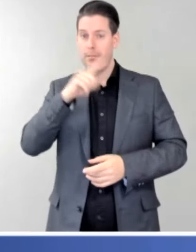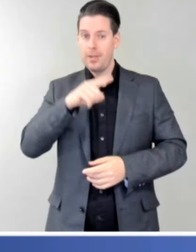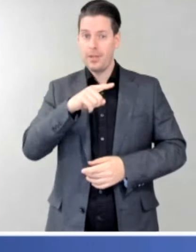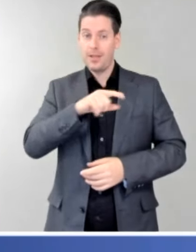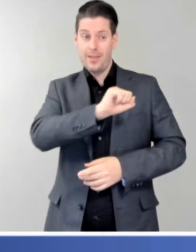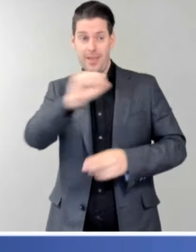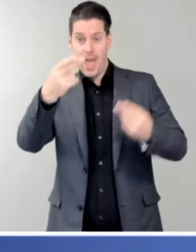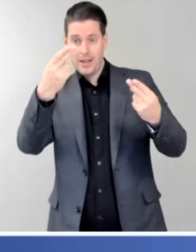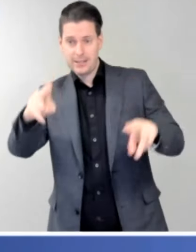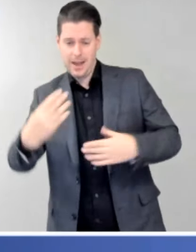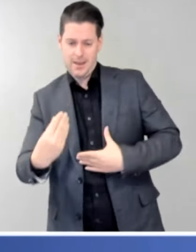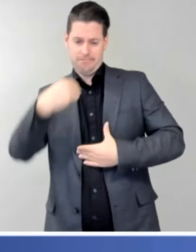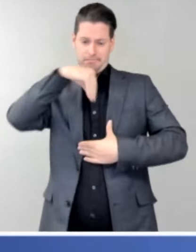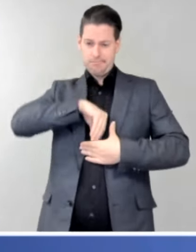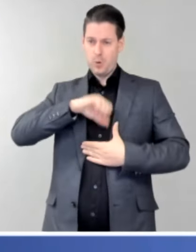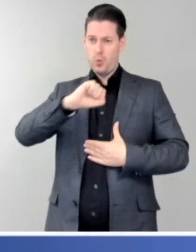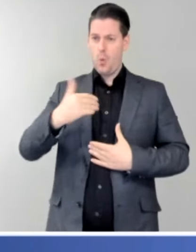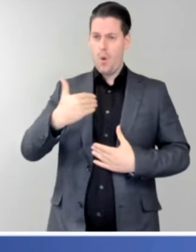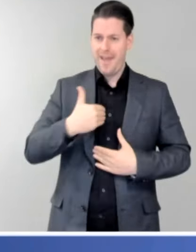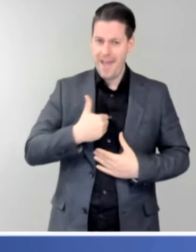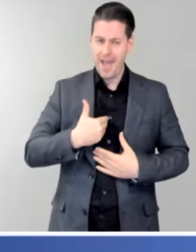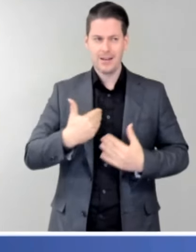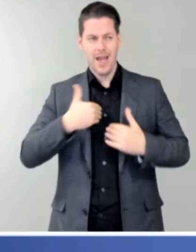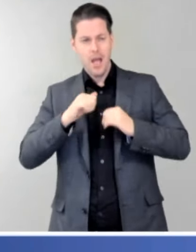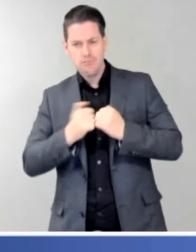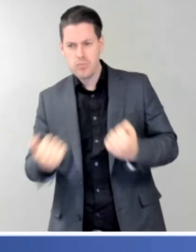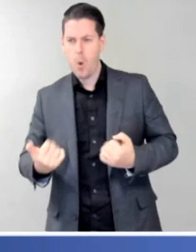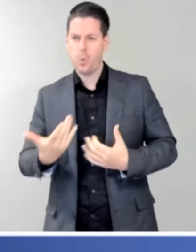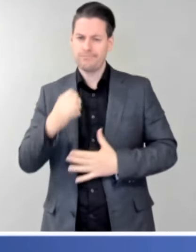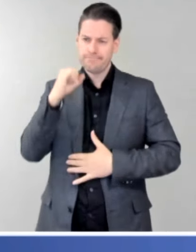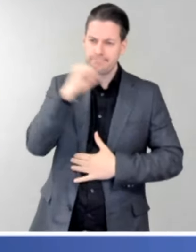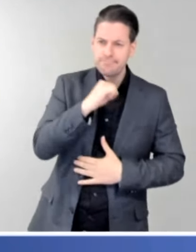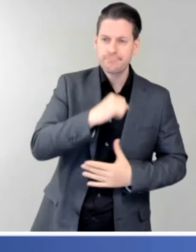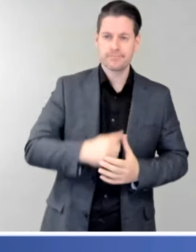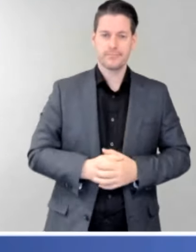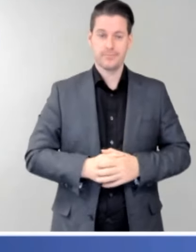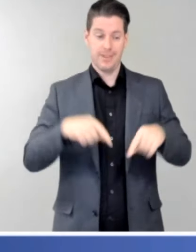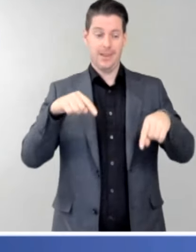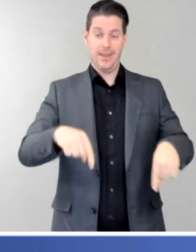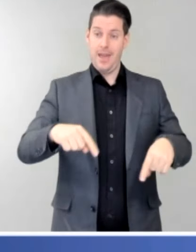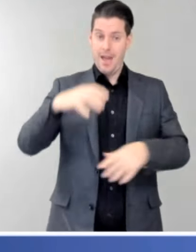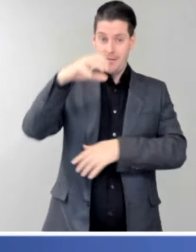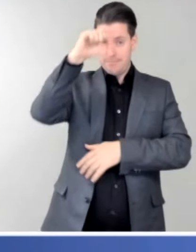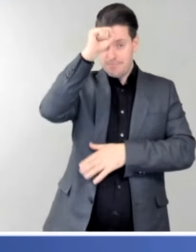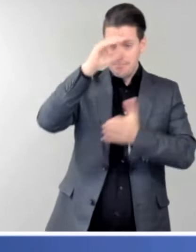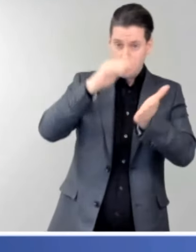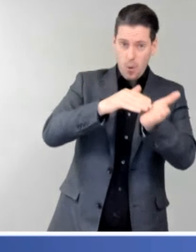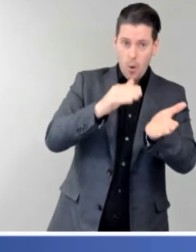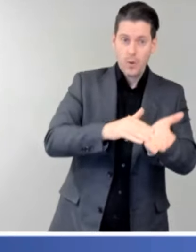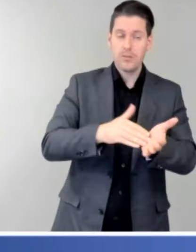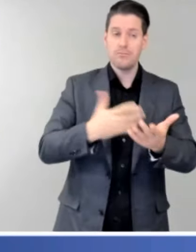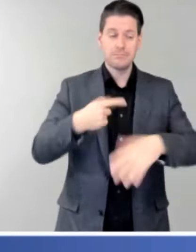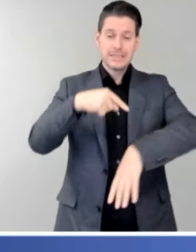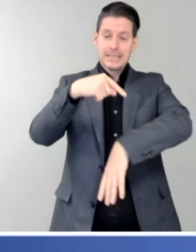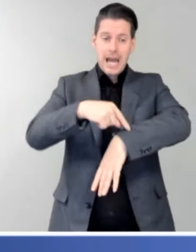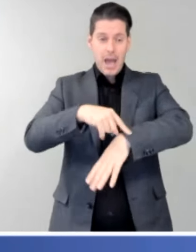and our nation's sorrow. Today's commemoration is our promise that even with the passing of time,